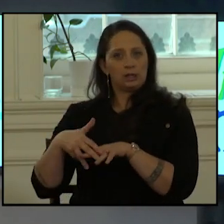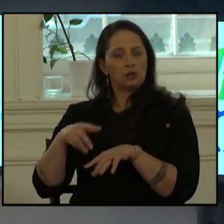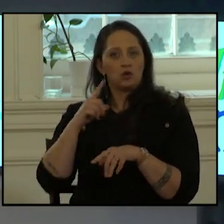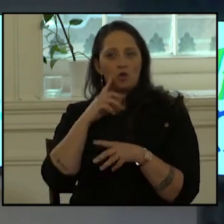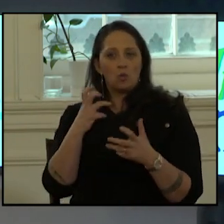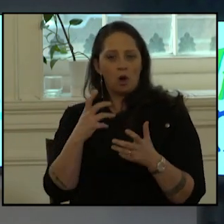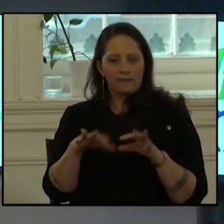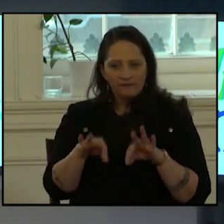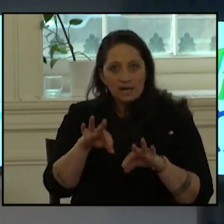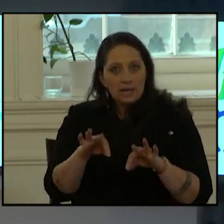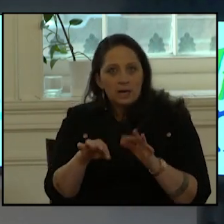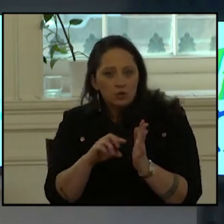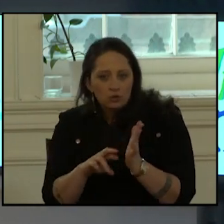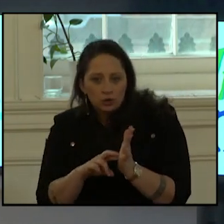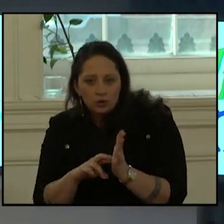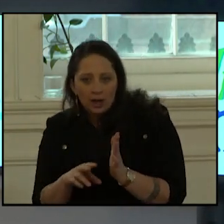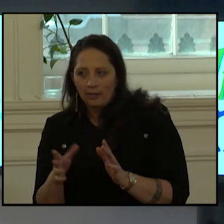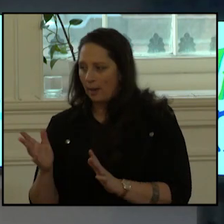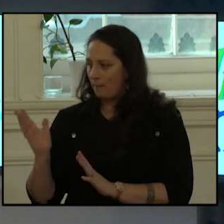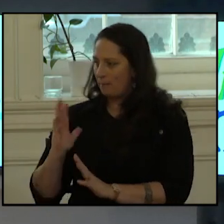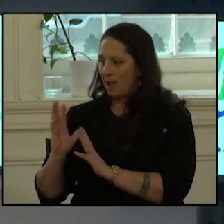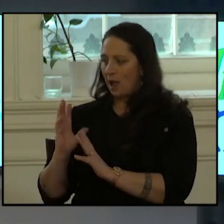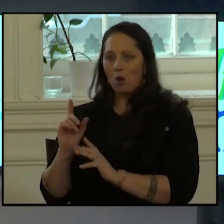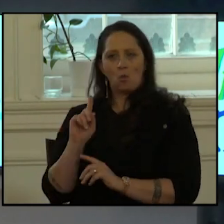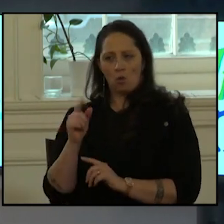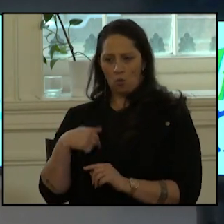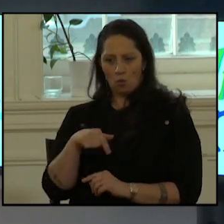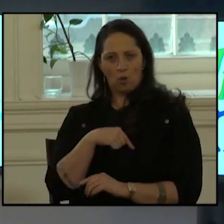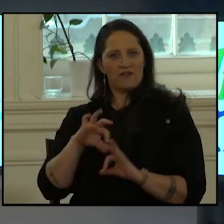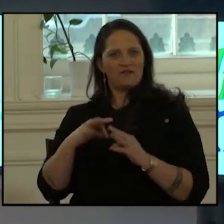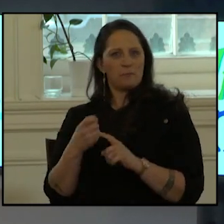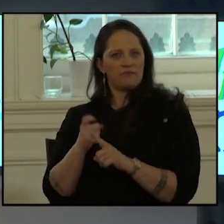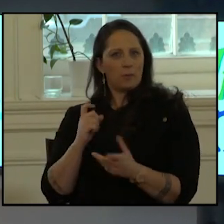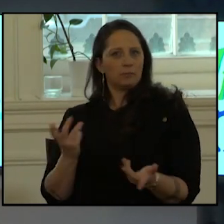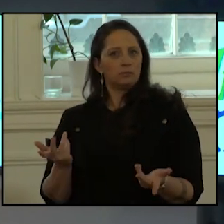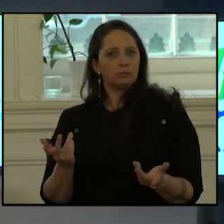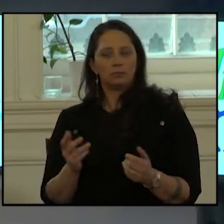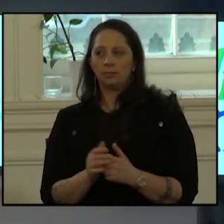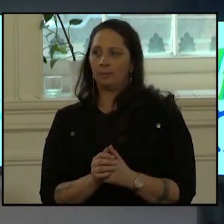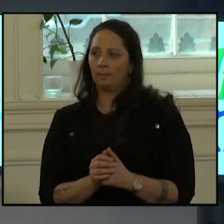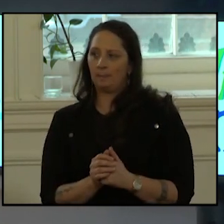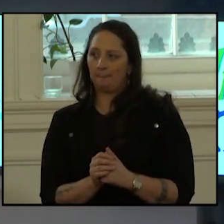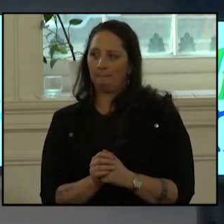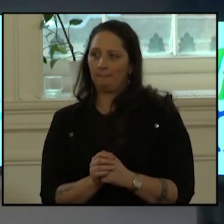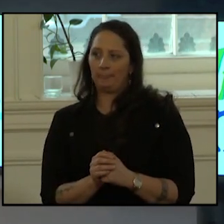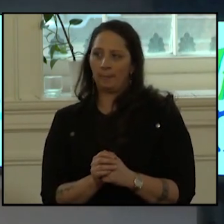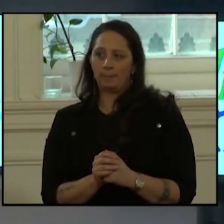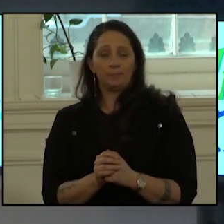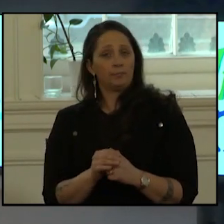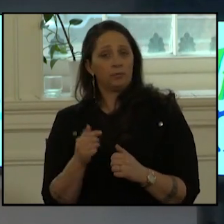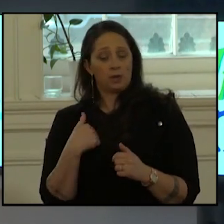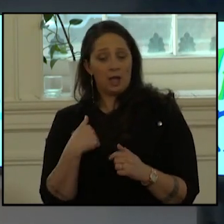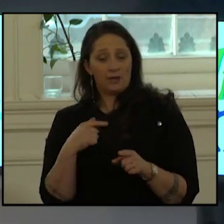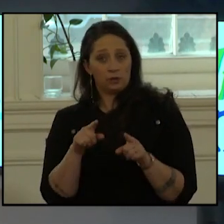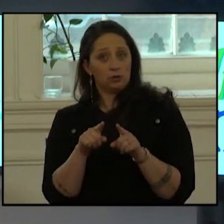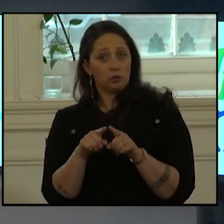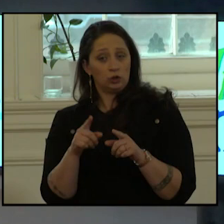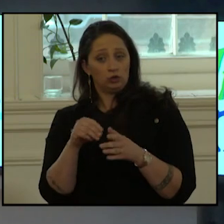to dig up and research the past of where we once came from, right? As I have students